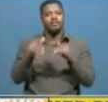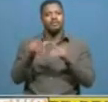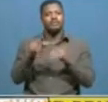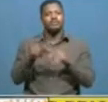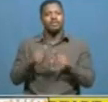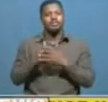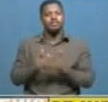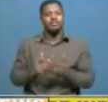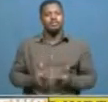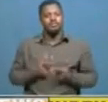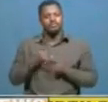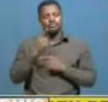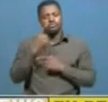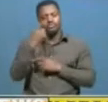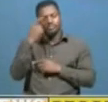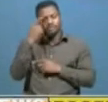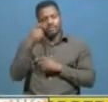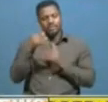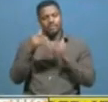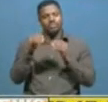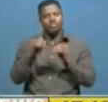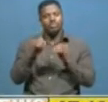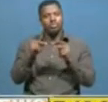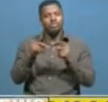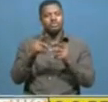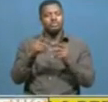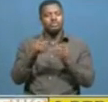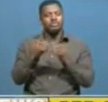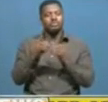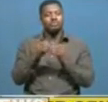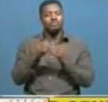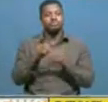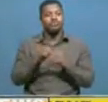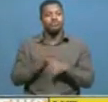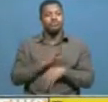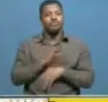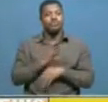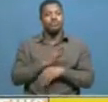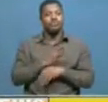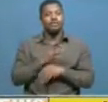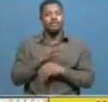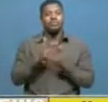dream, since equal opportunities abound in the informal sector.